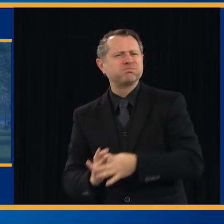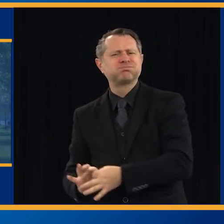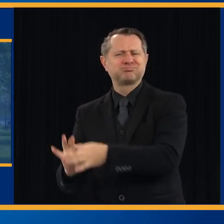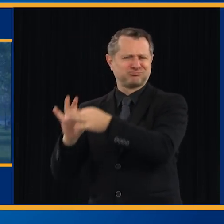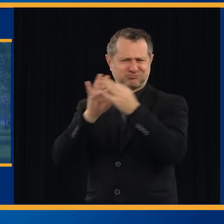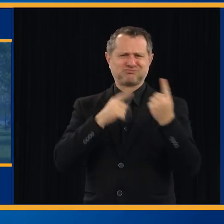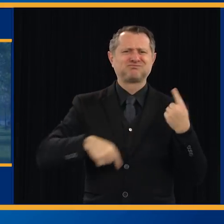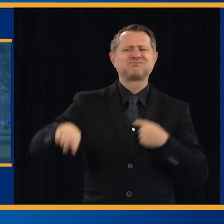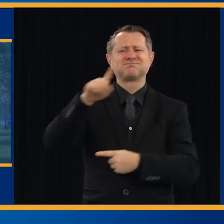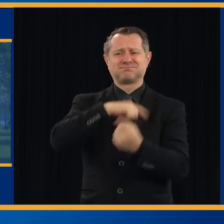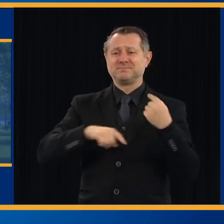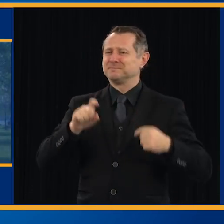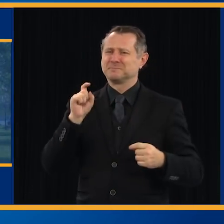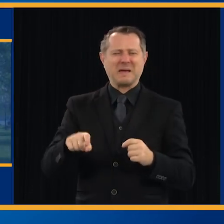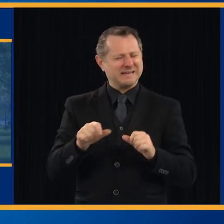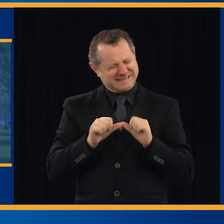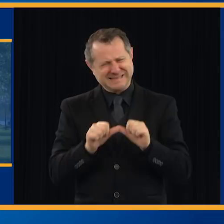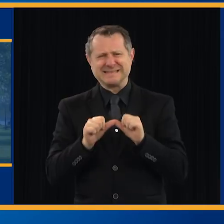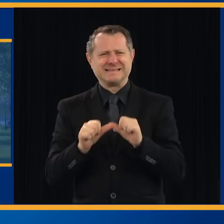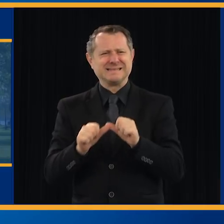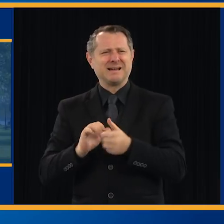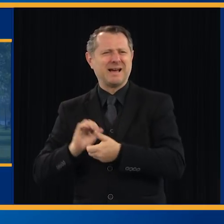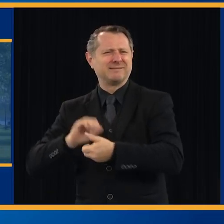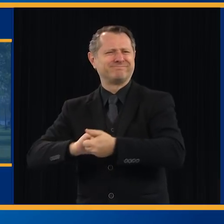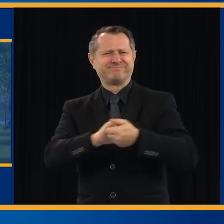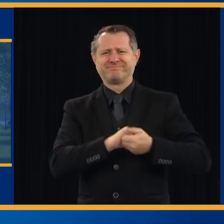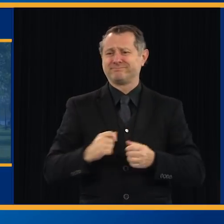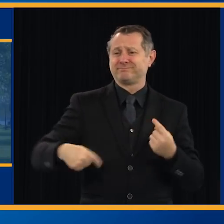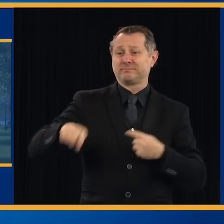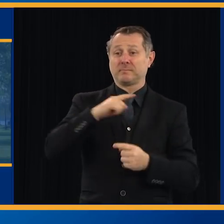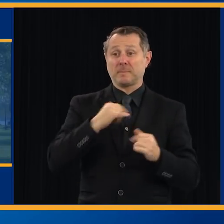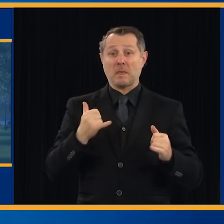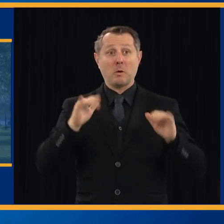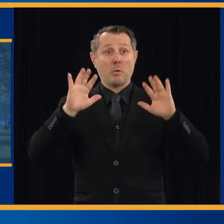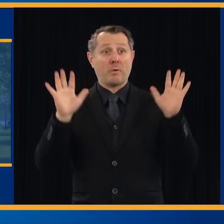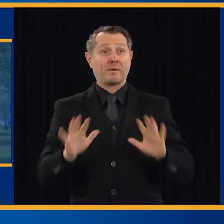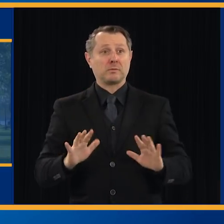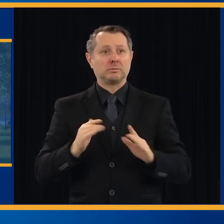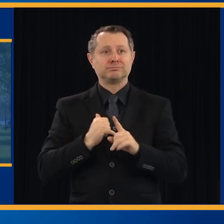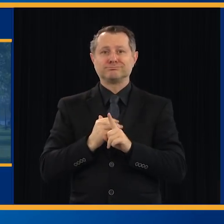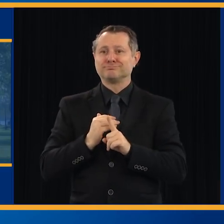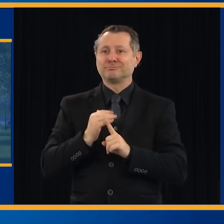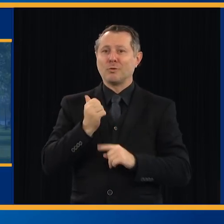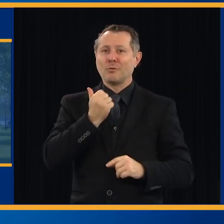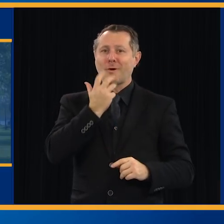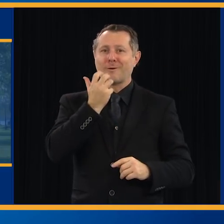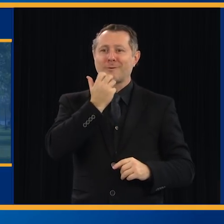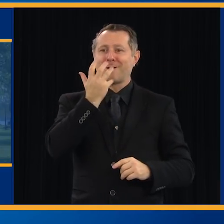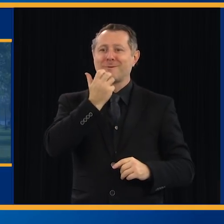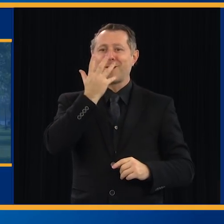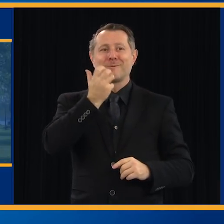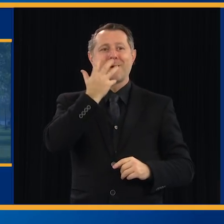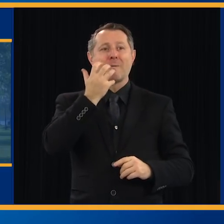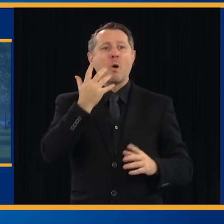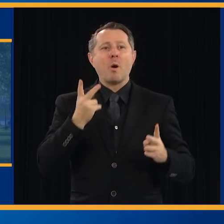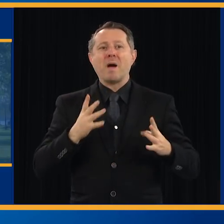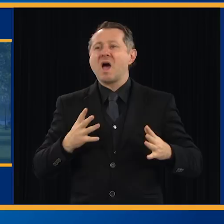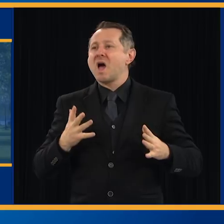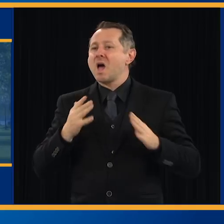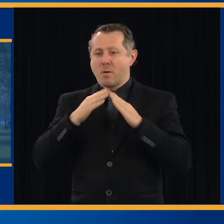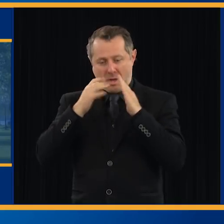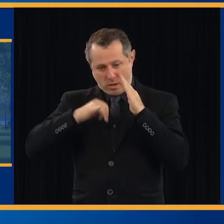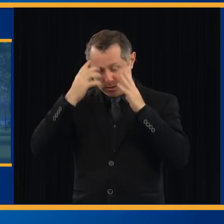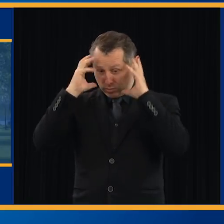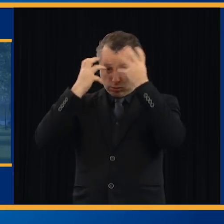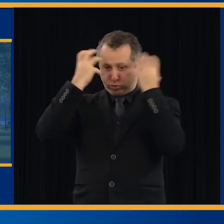have to continue to do that. The weather's getting warmer. The numbers are coming down. Cabin fever is getting